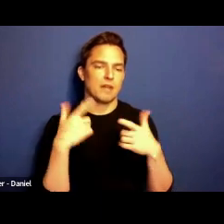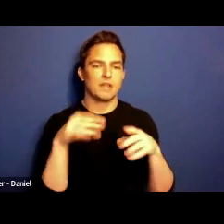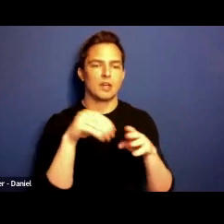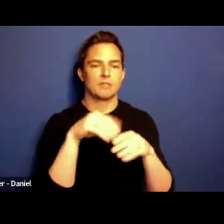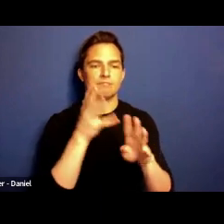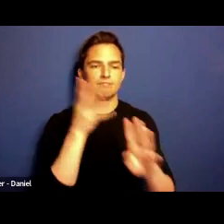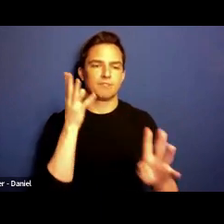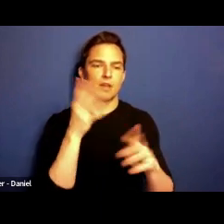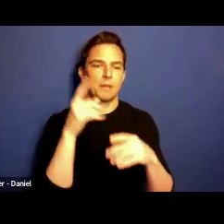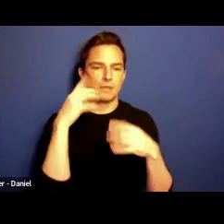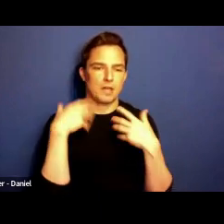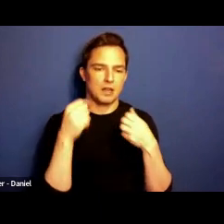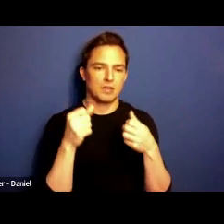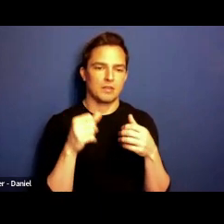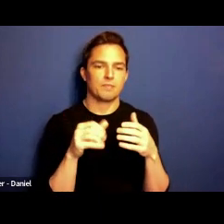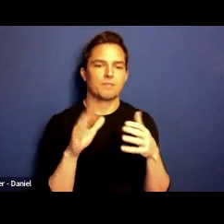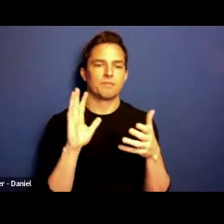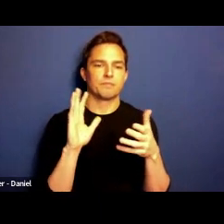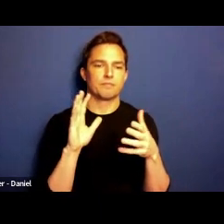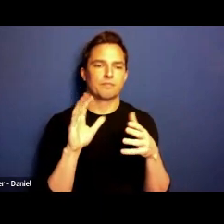the light blue boxes.